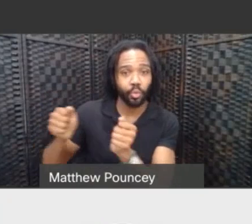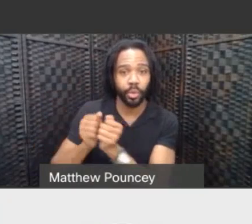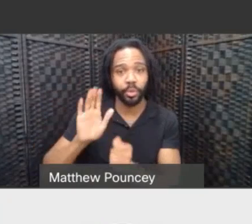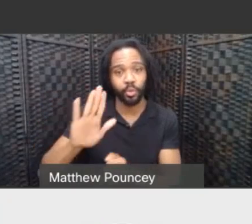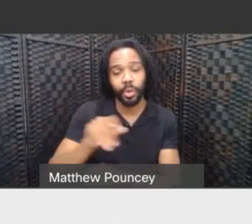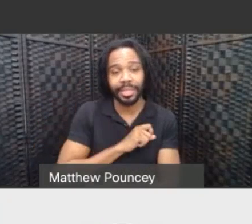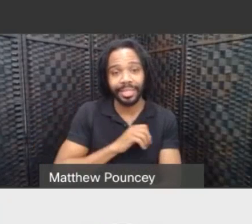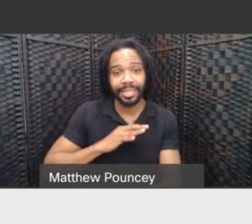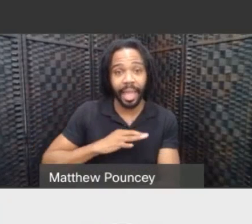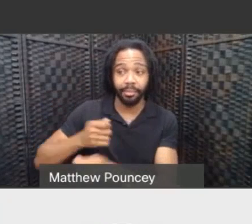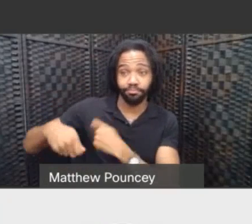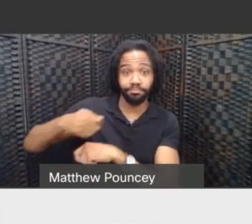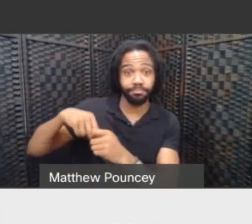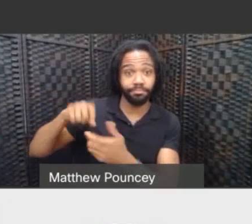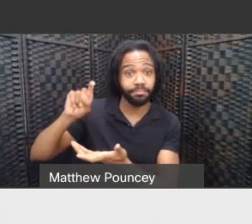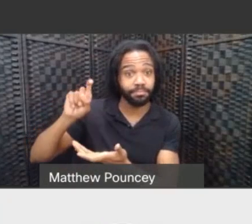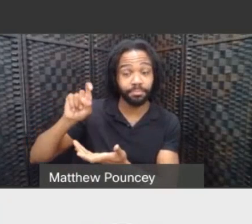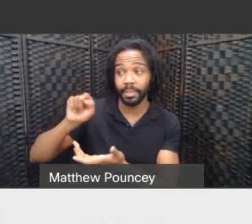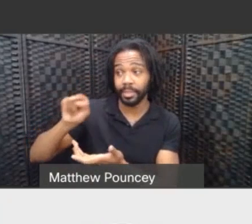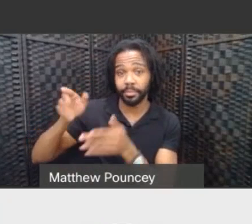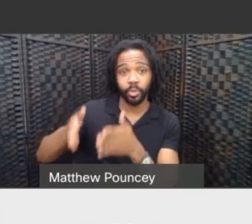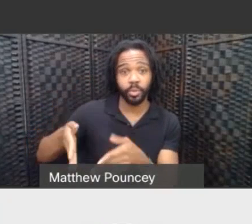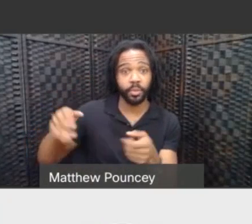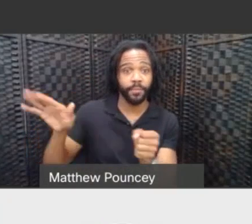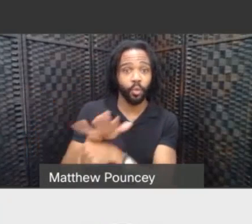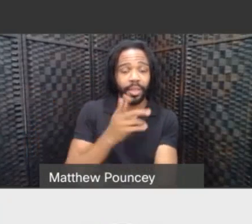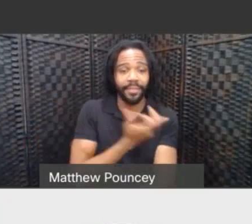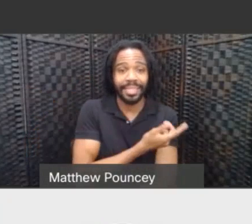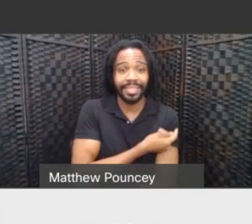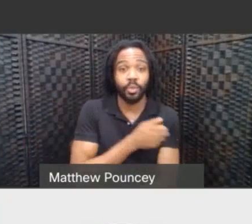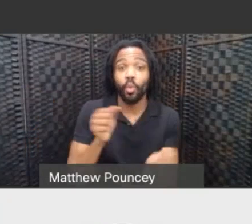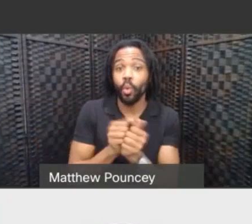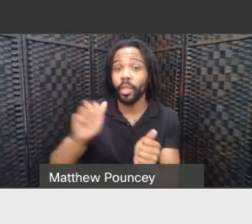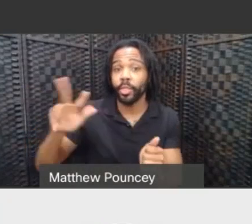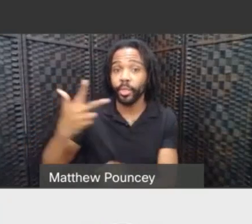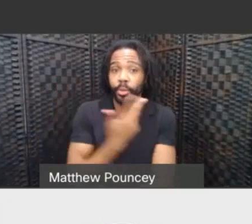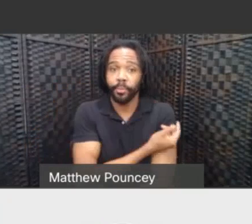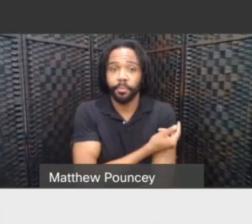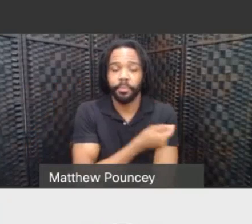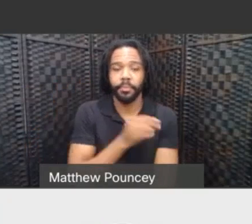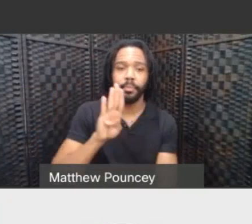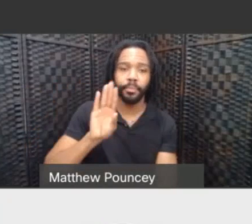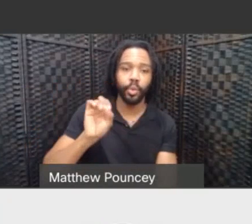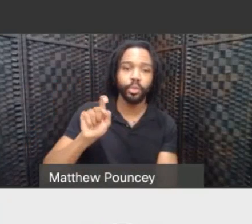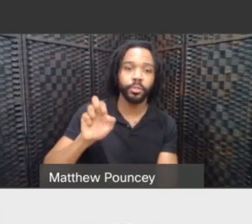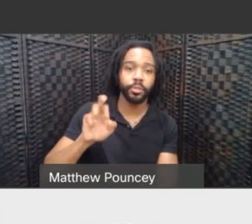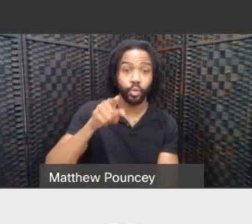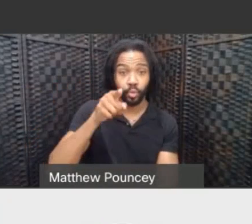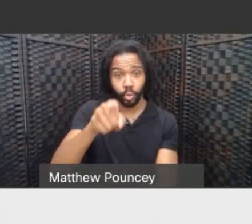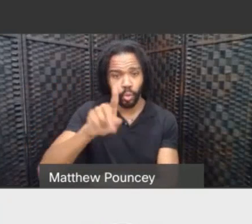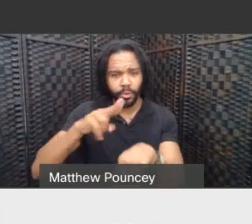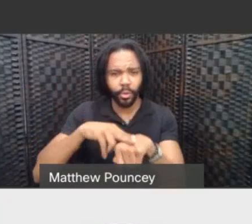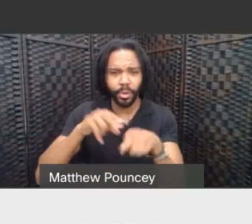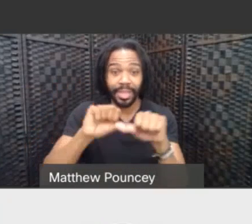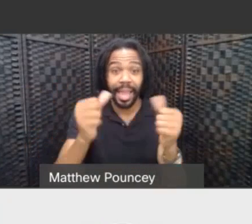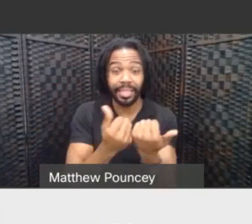whether the people are actually fully vaccinated, including with a booster. And you, of course, as an agency, can